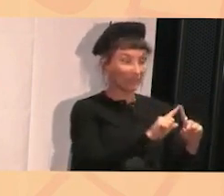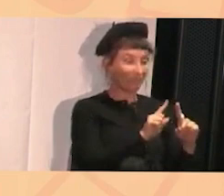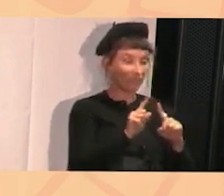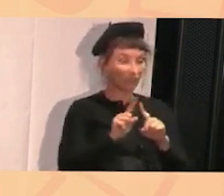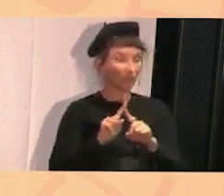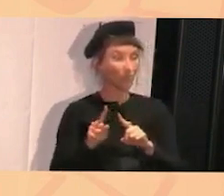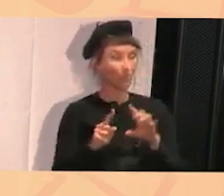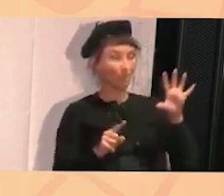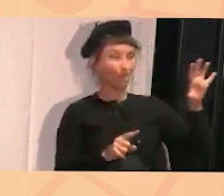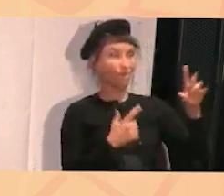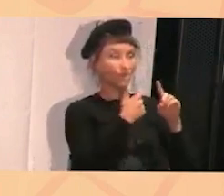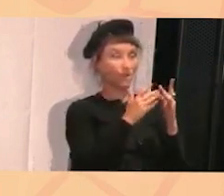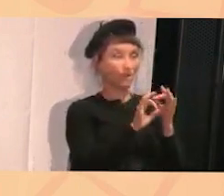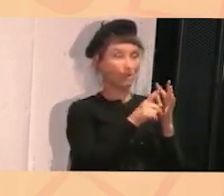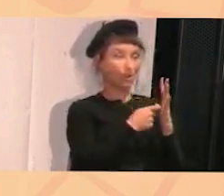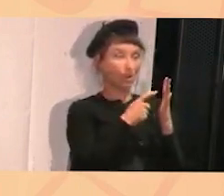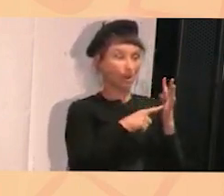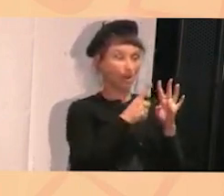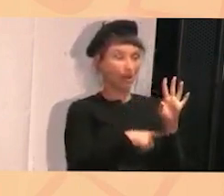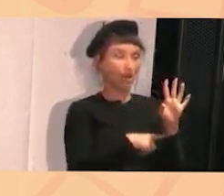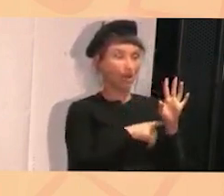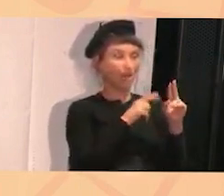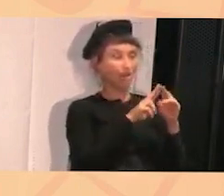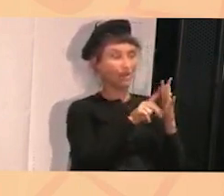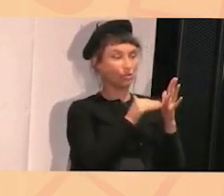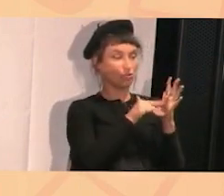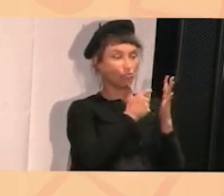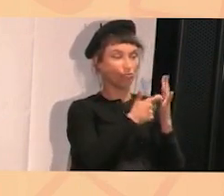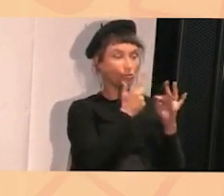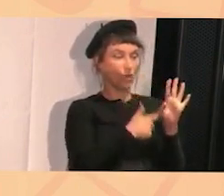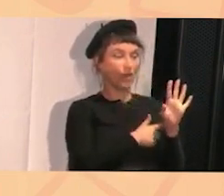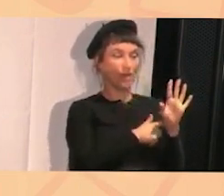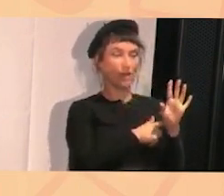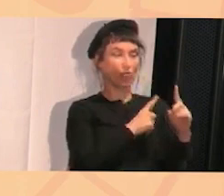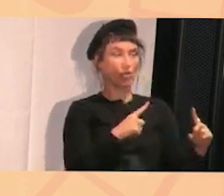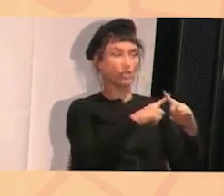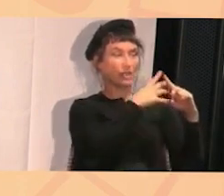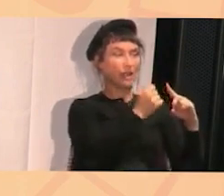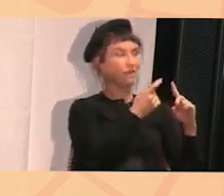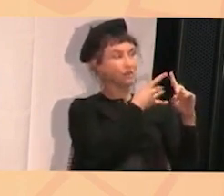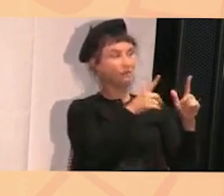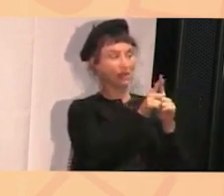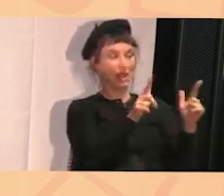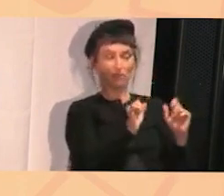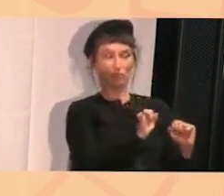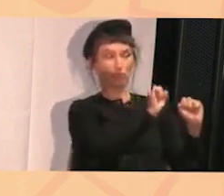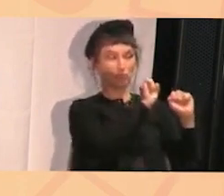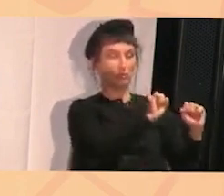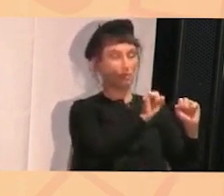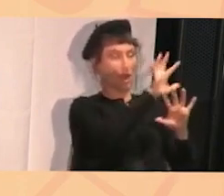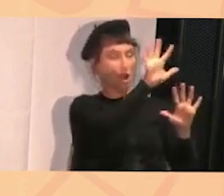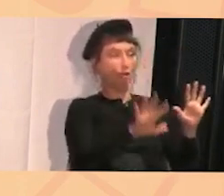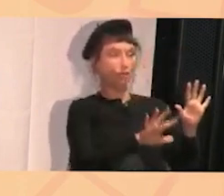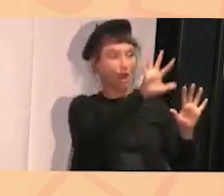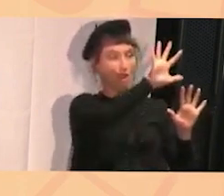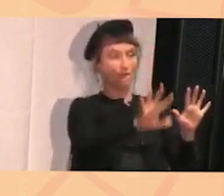You know, in Fitzroy Crossing, you got Bunabay and Gunyandi, and around Fitzroy, the ones that were